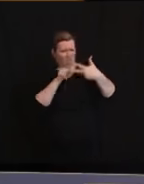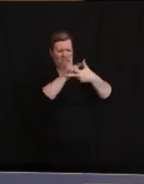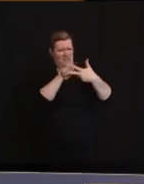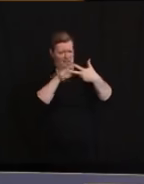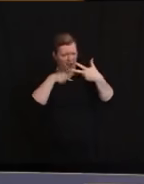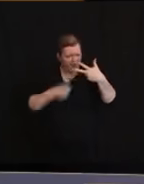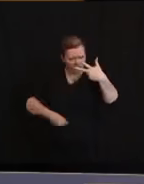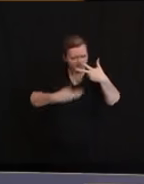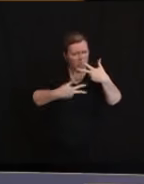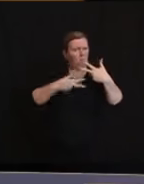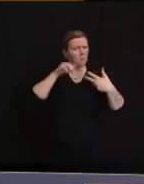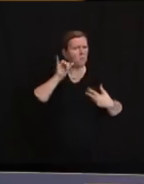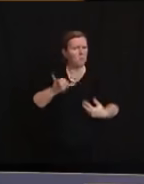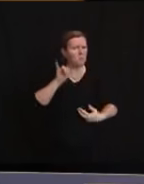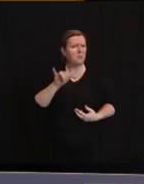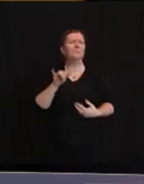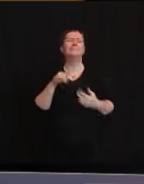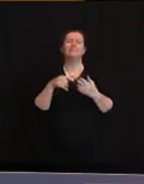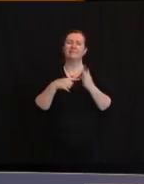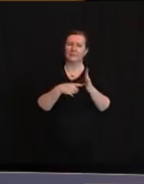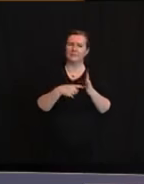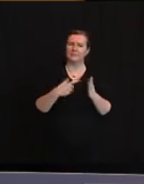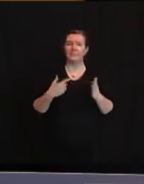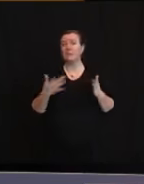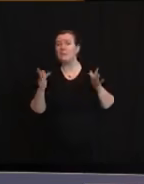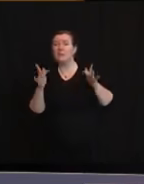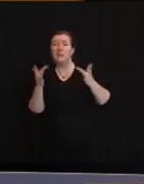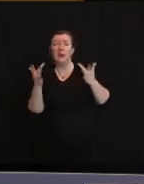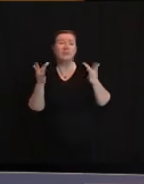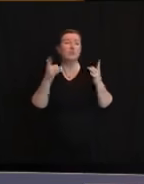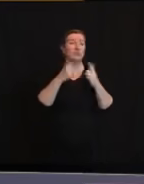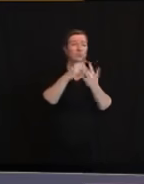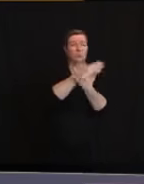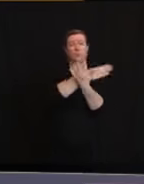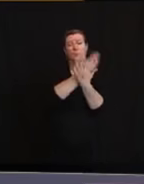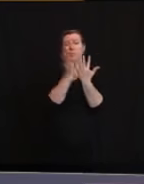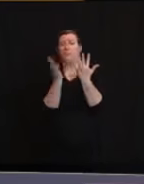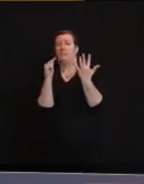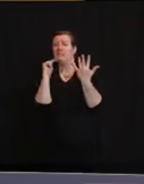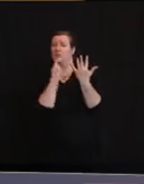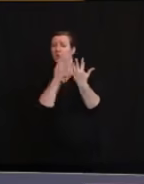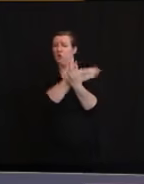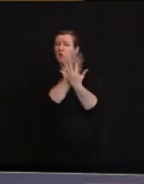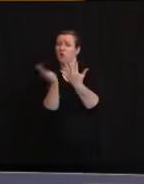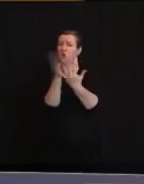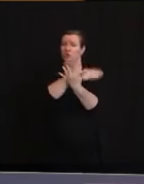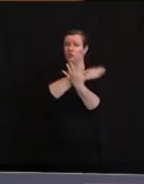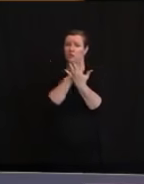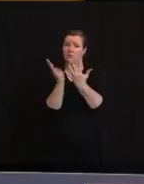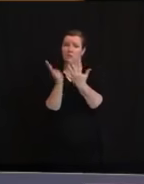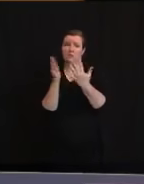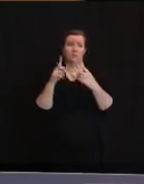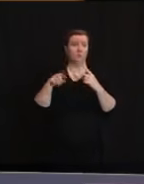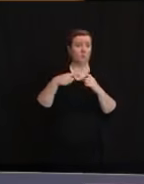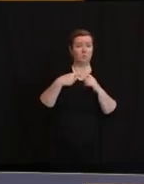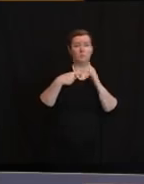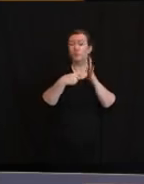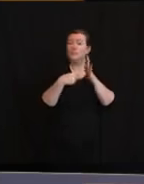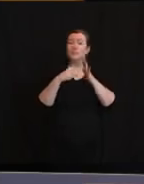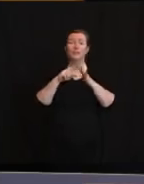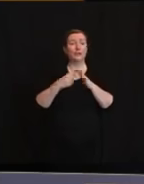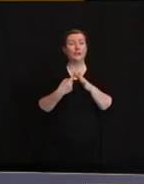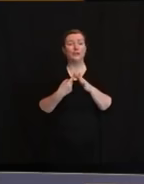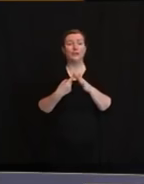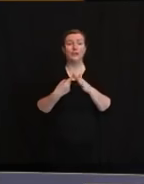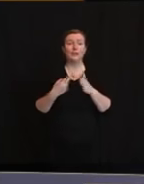from mild to severe. Onset of symptoms usually occur between 2 and 14